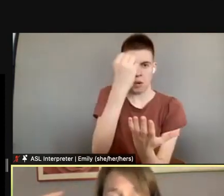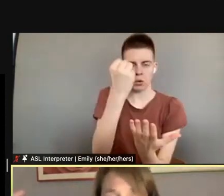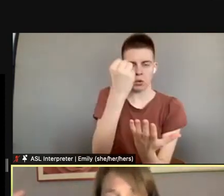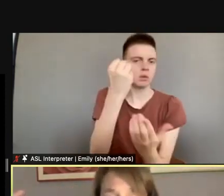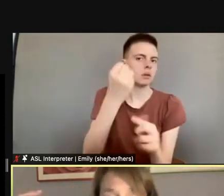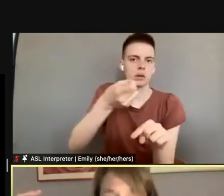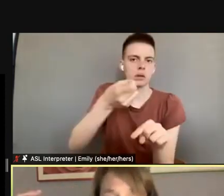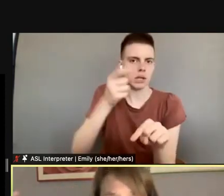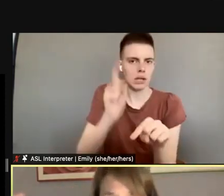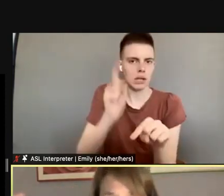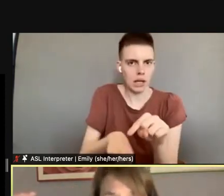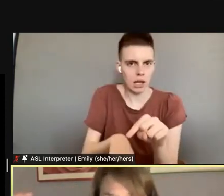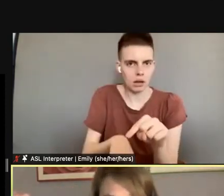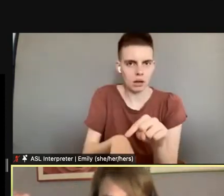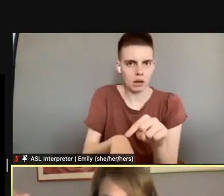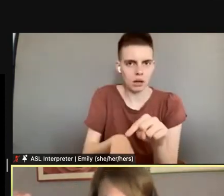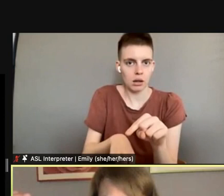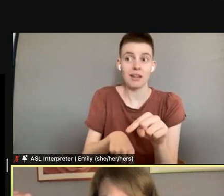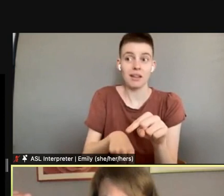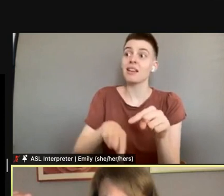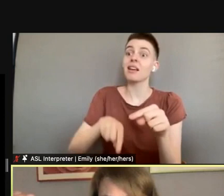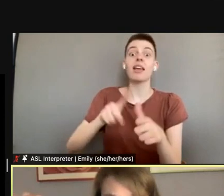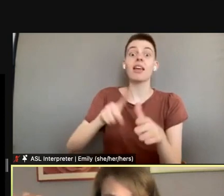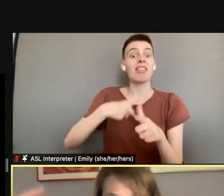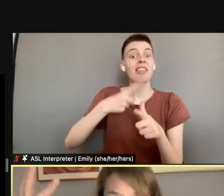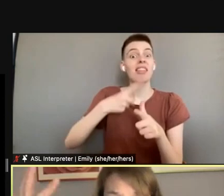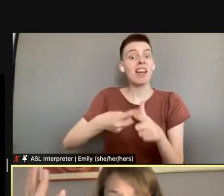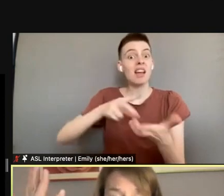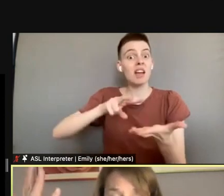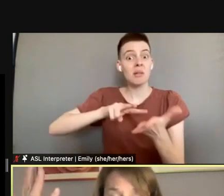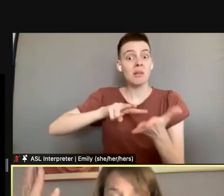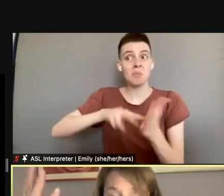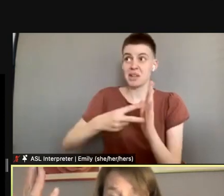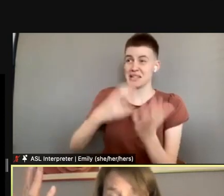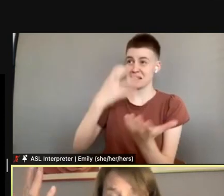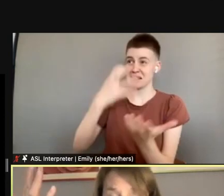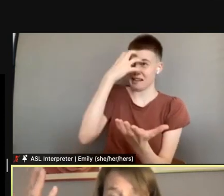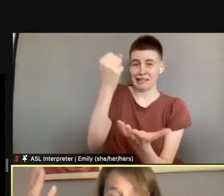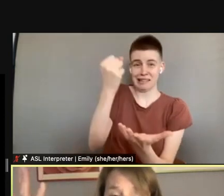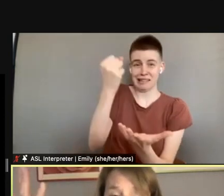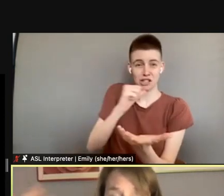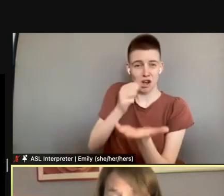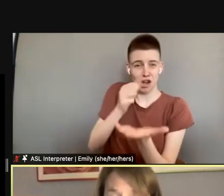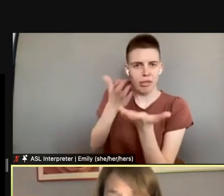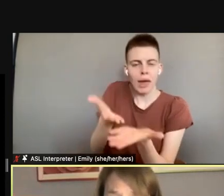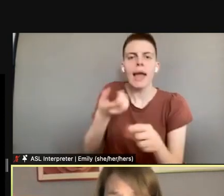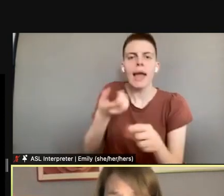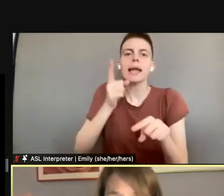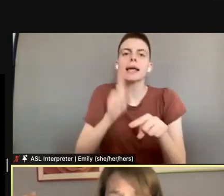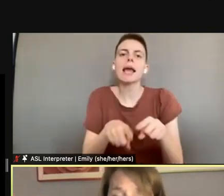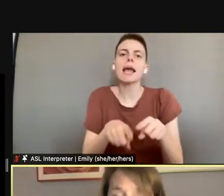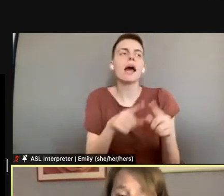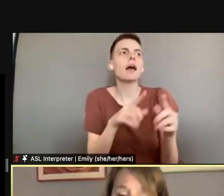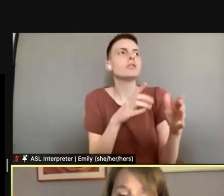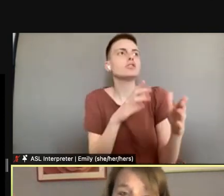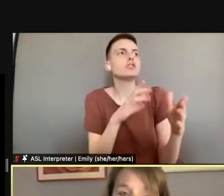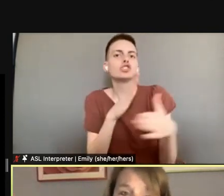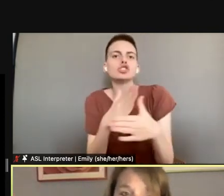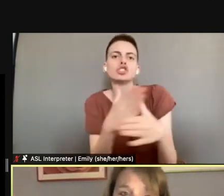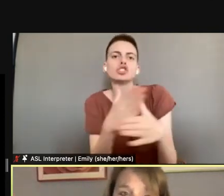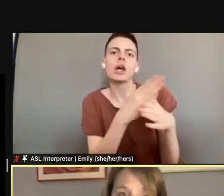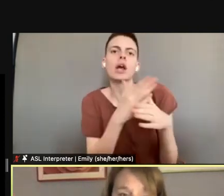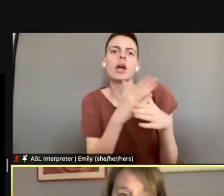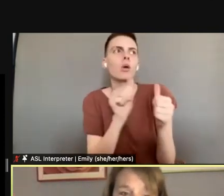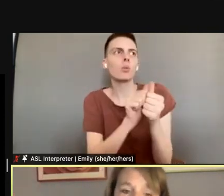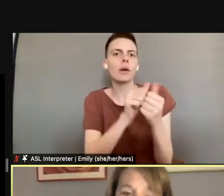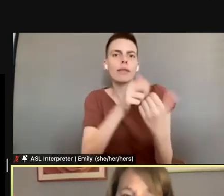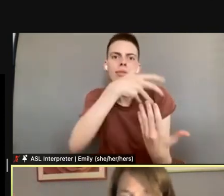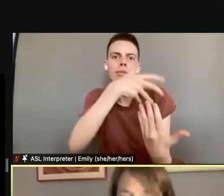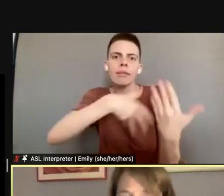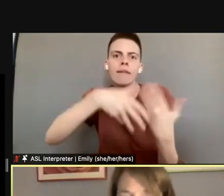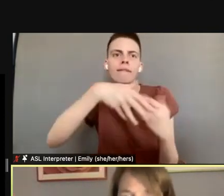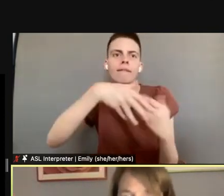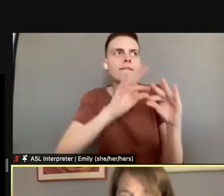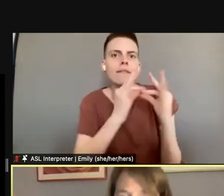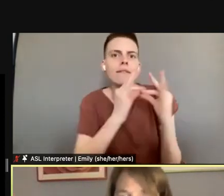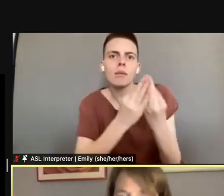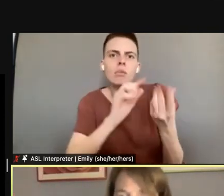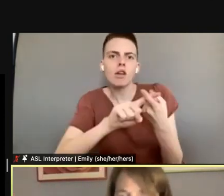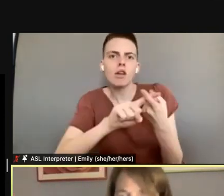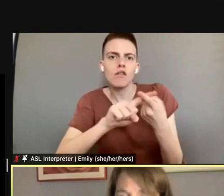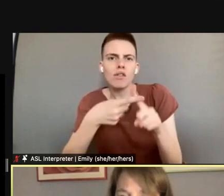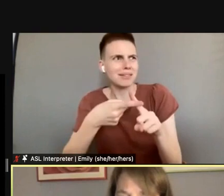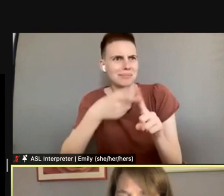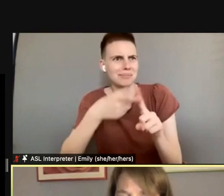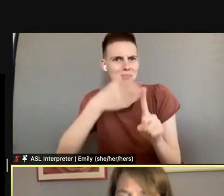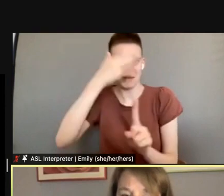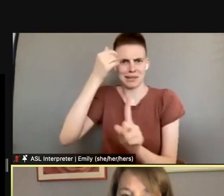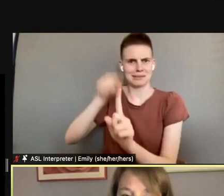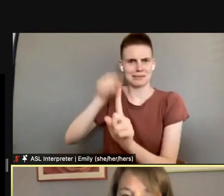can't necessarily be a shared experience because the child doesn't seem to remember it. And then finally, he says motivation, which is